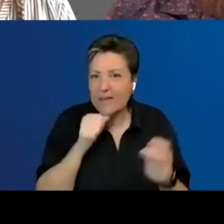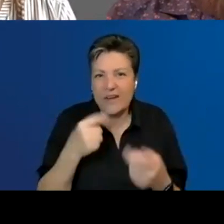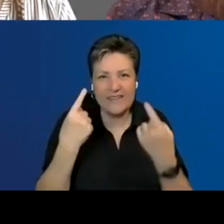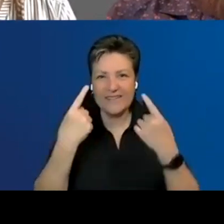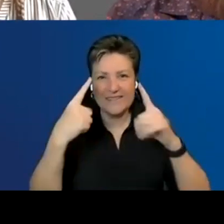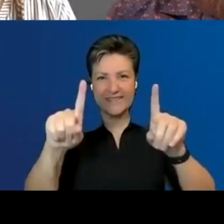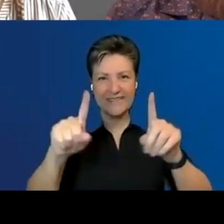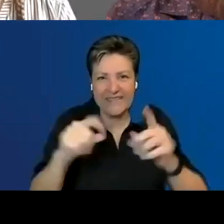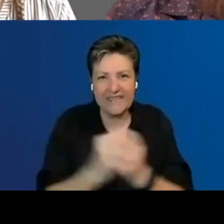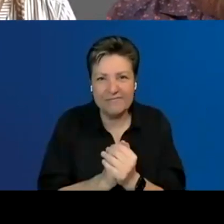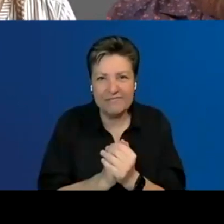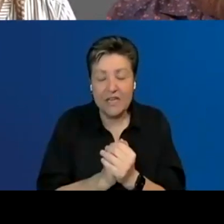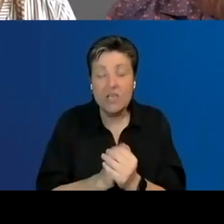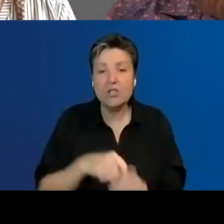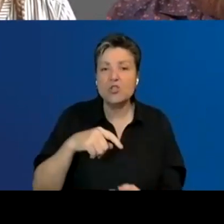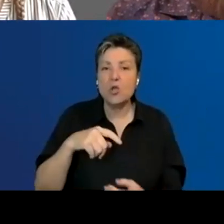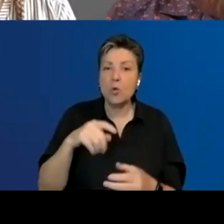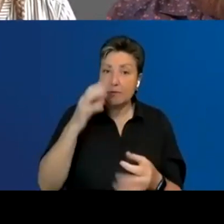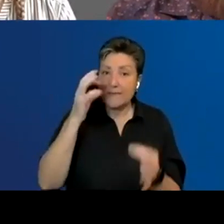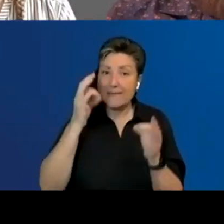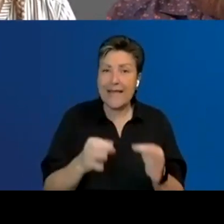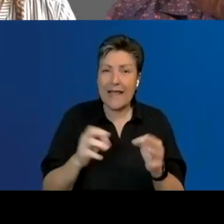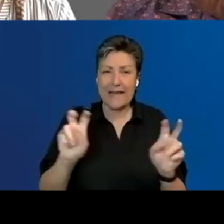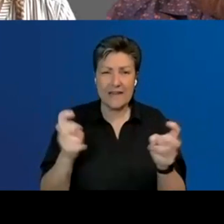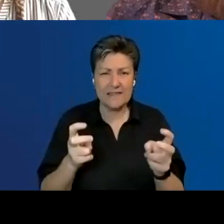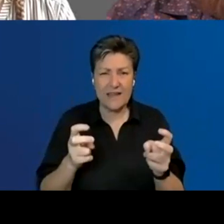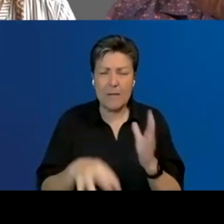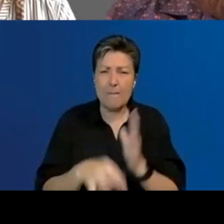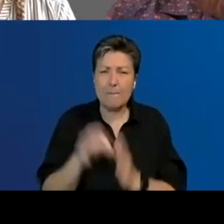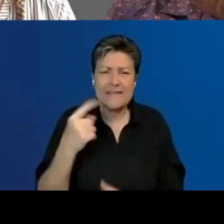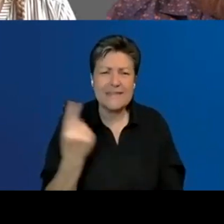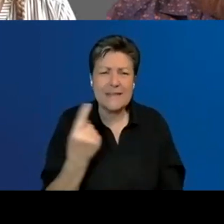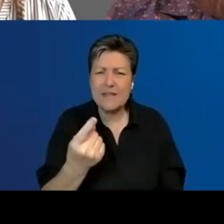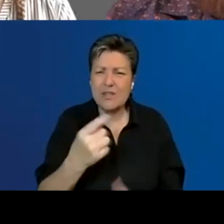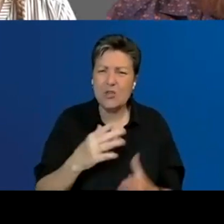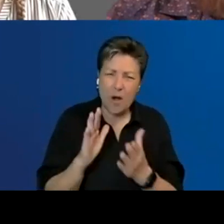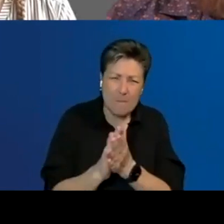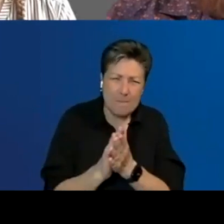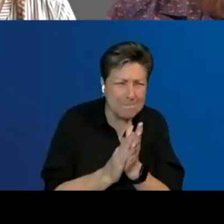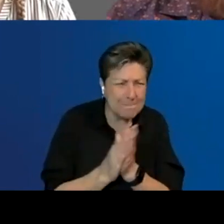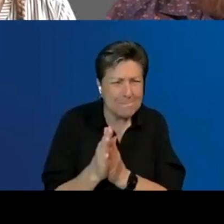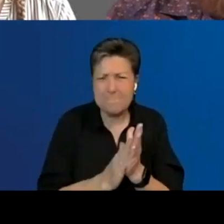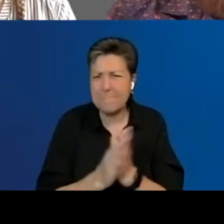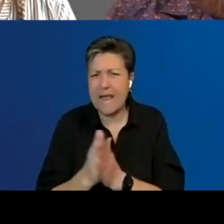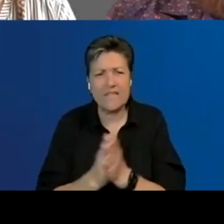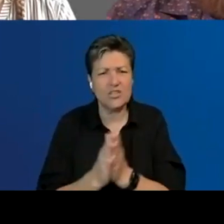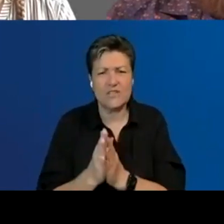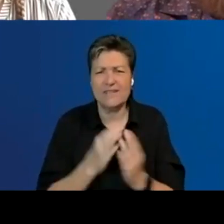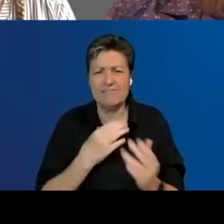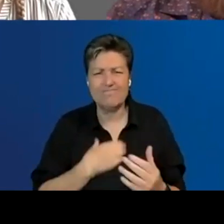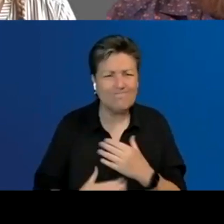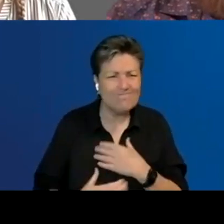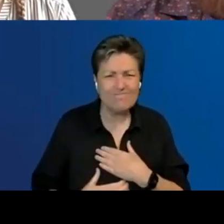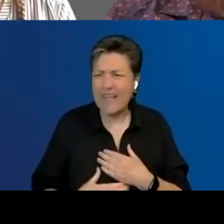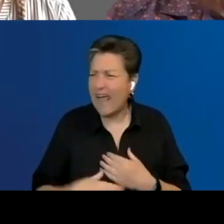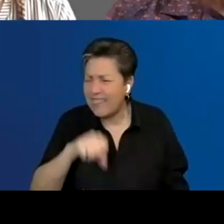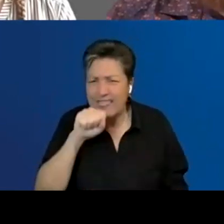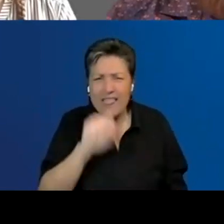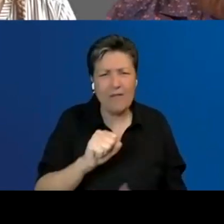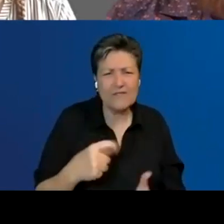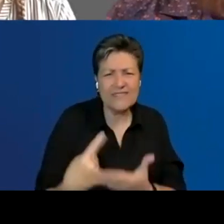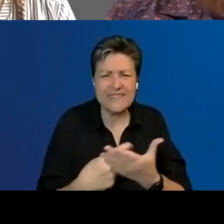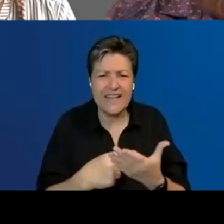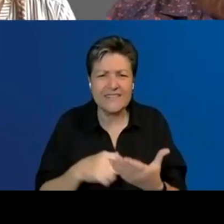So when you pick your topic, pick something you really, really are passionate about, something that you love discussing